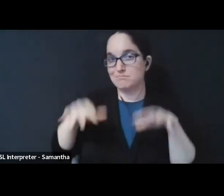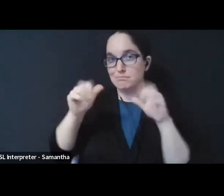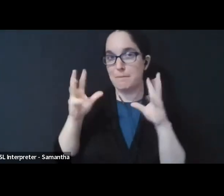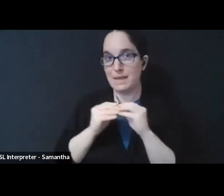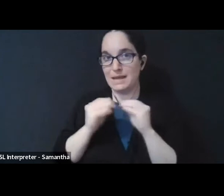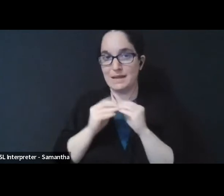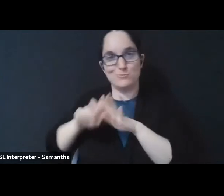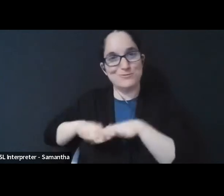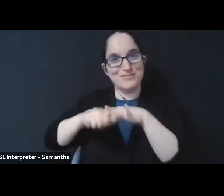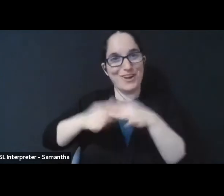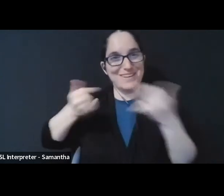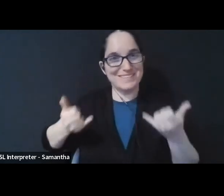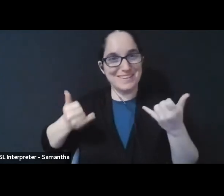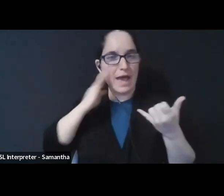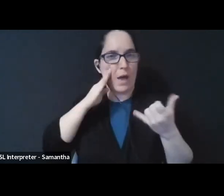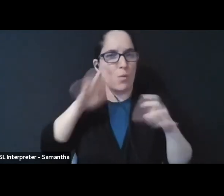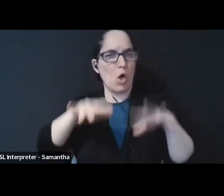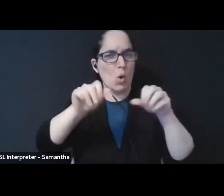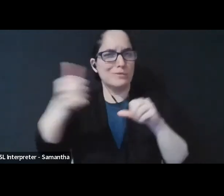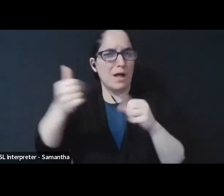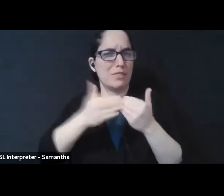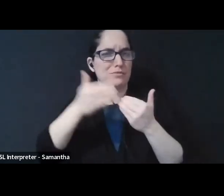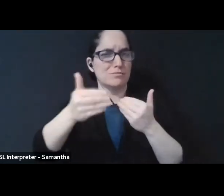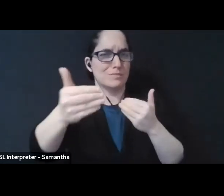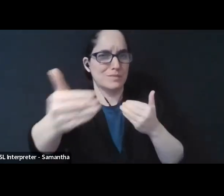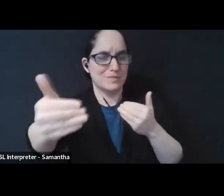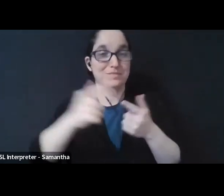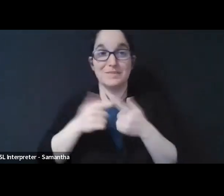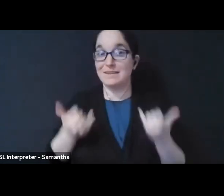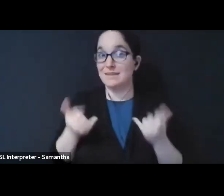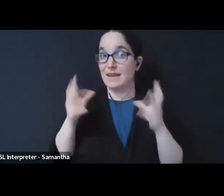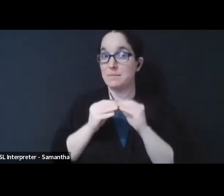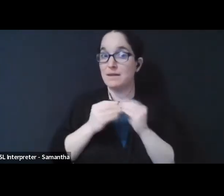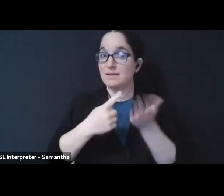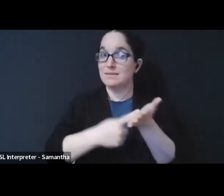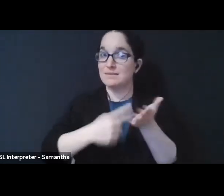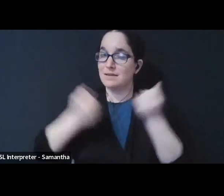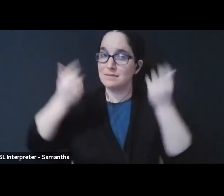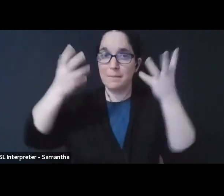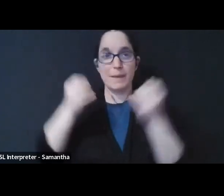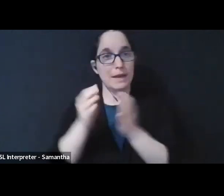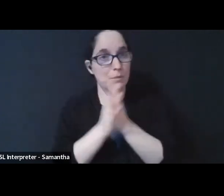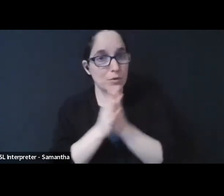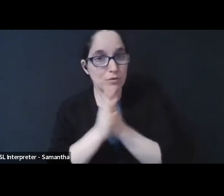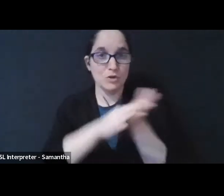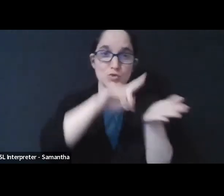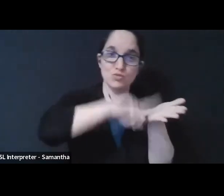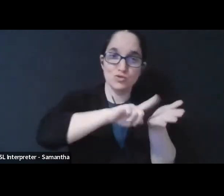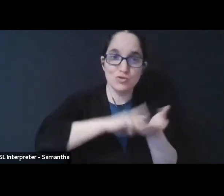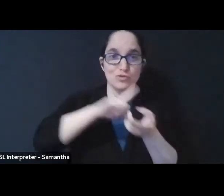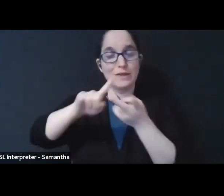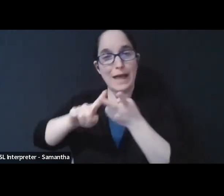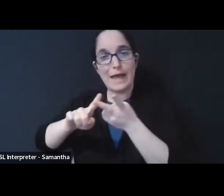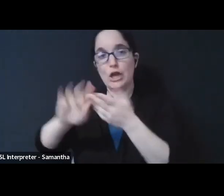today. And in this first session, we'll discuss the many motivations that researchers and community members have for centering